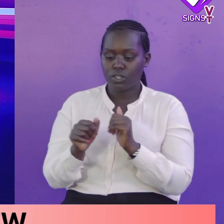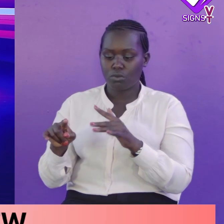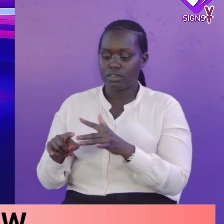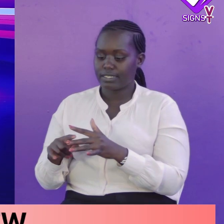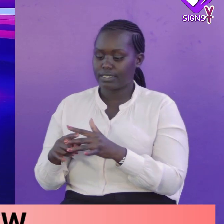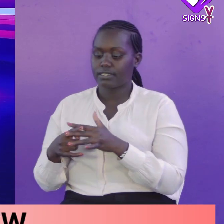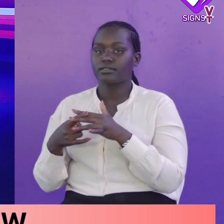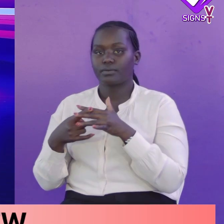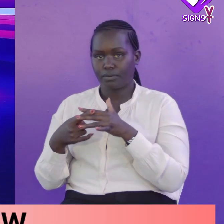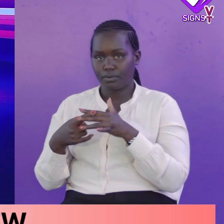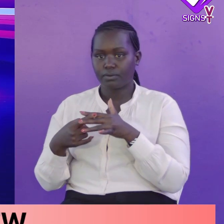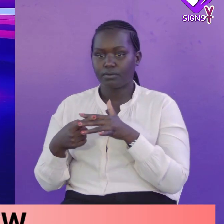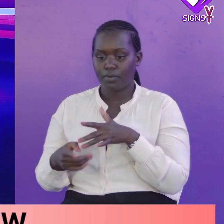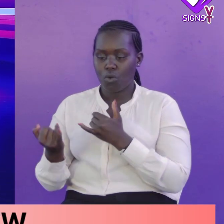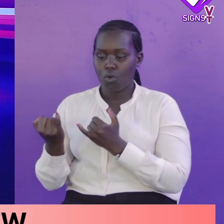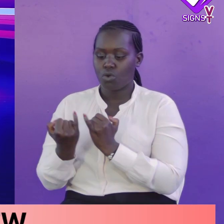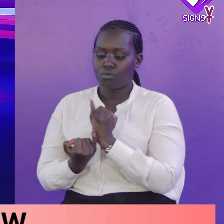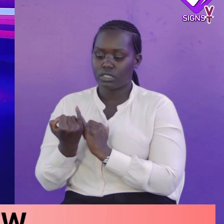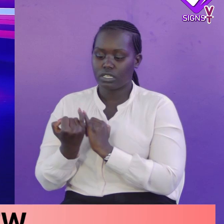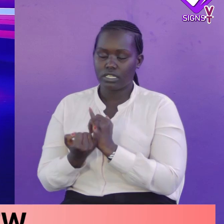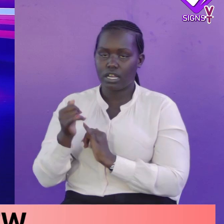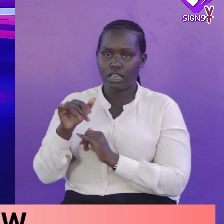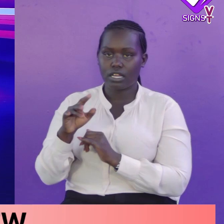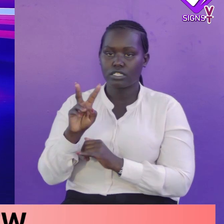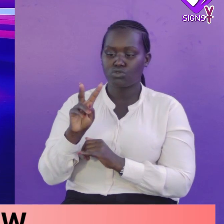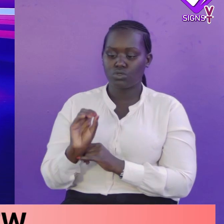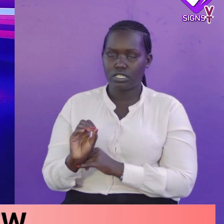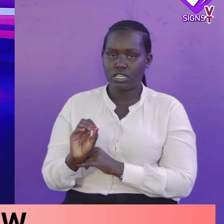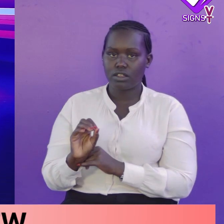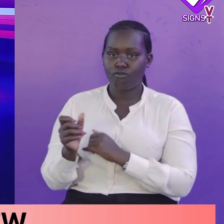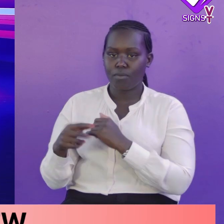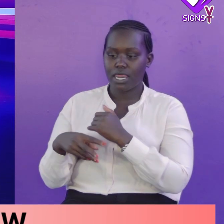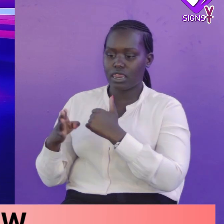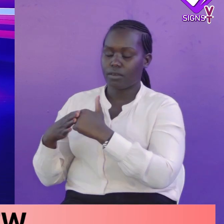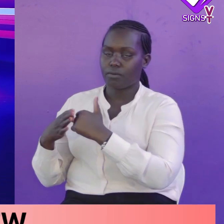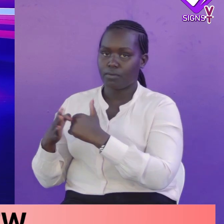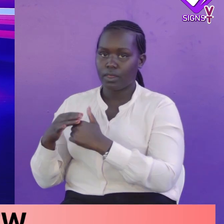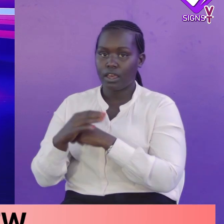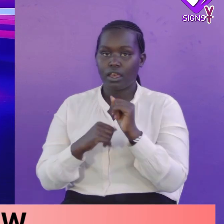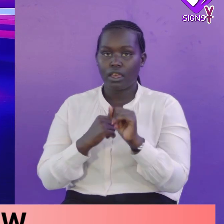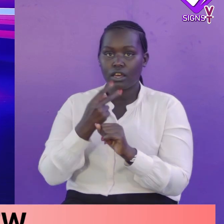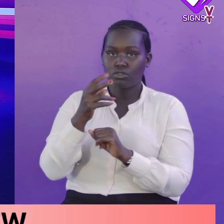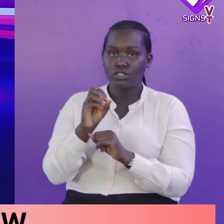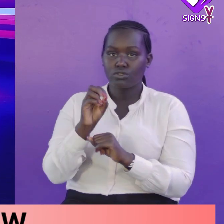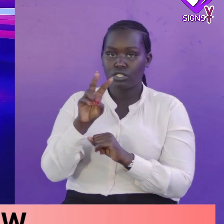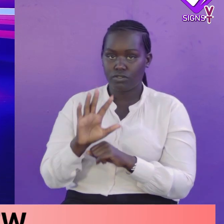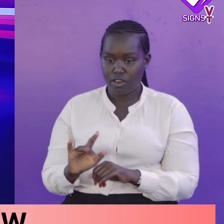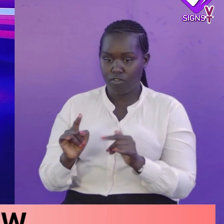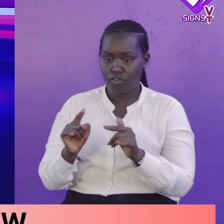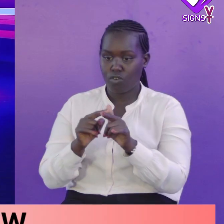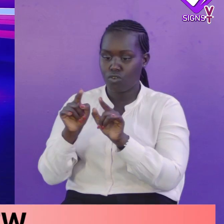off on Saturday, that's 20th of September 2025. Then on the second